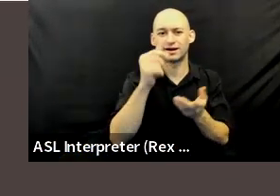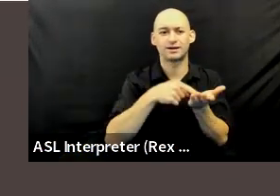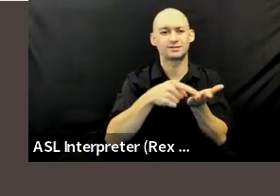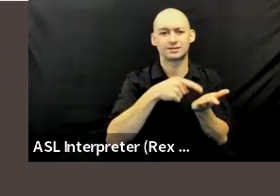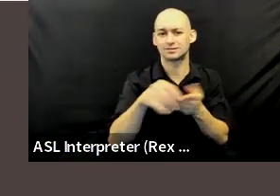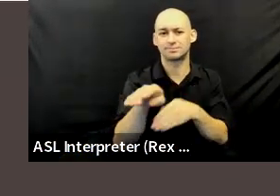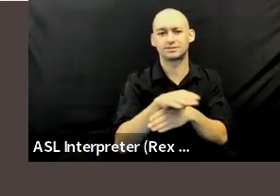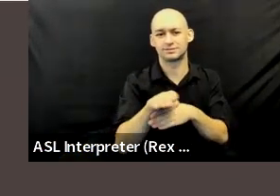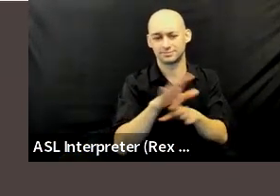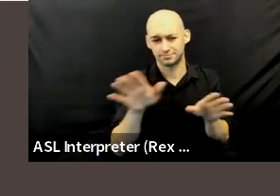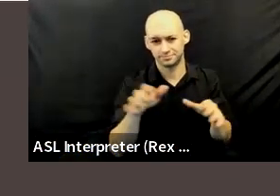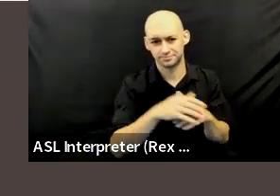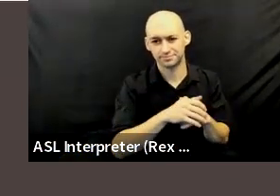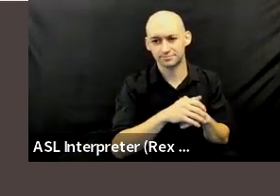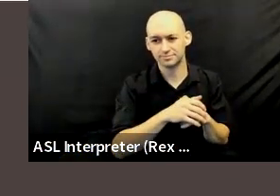business.